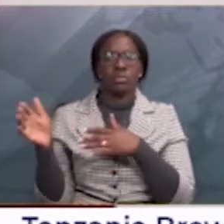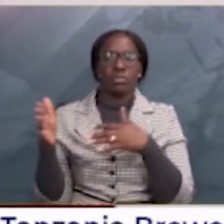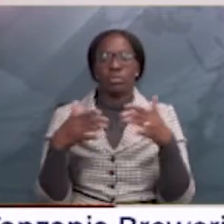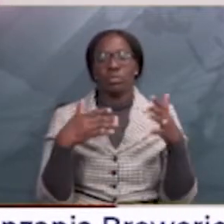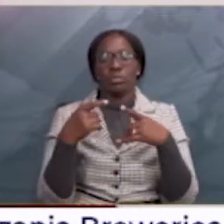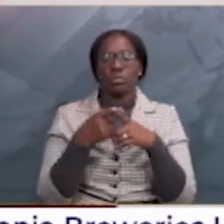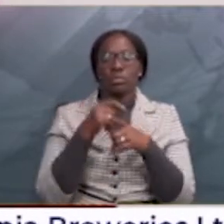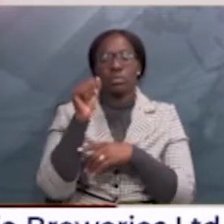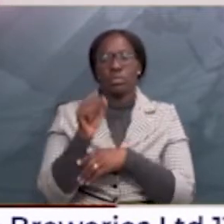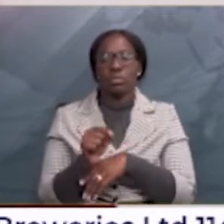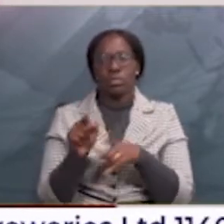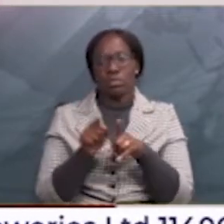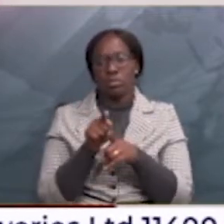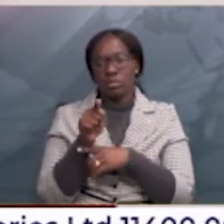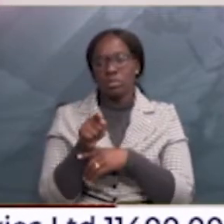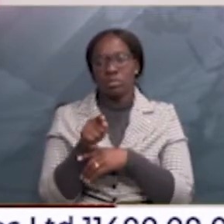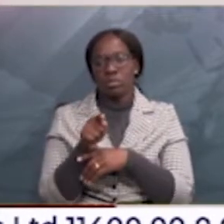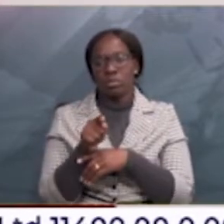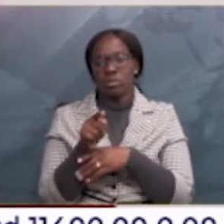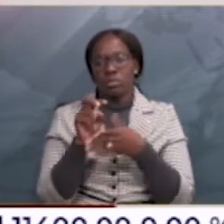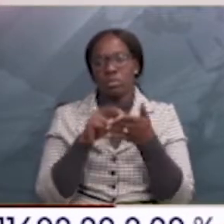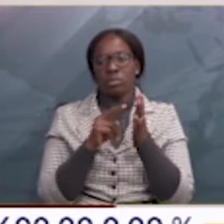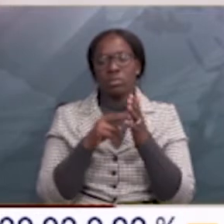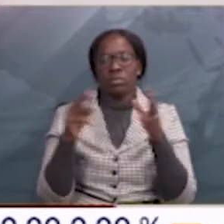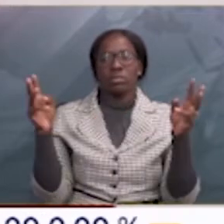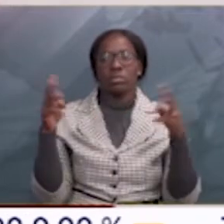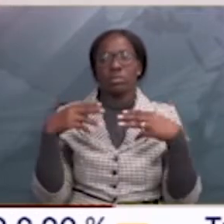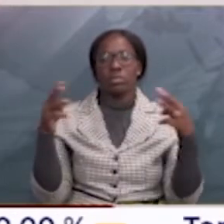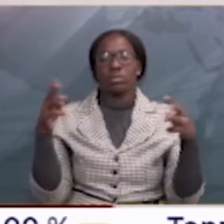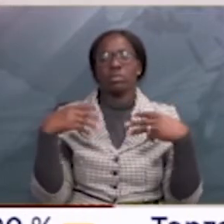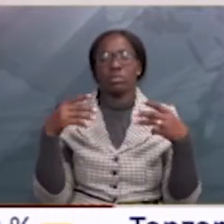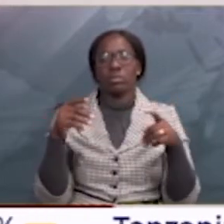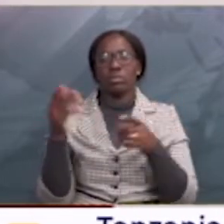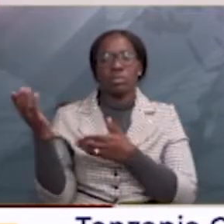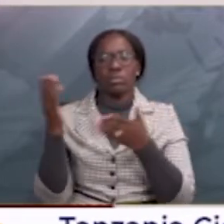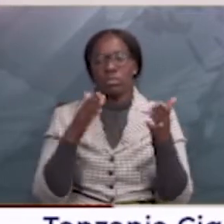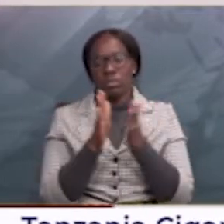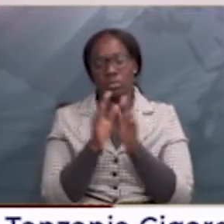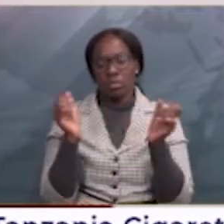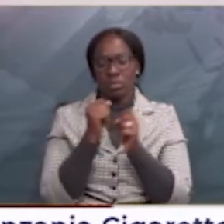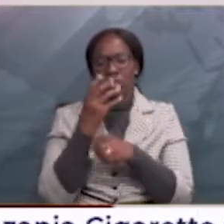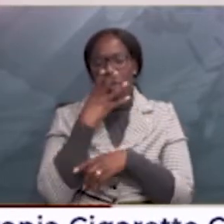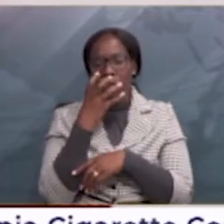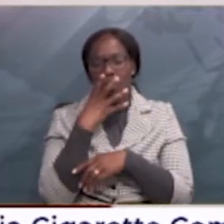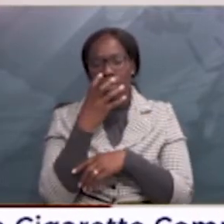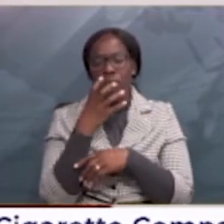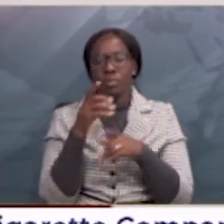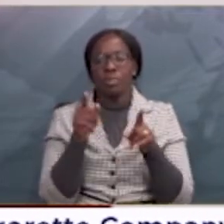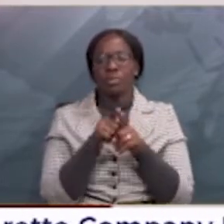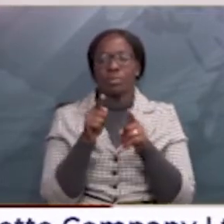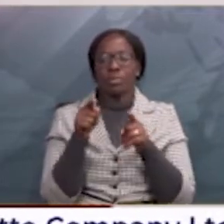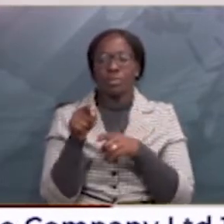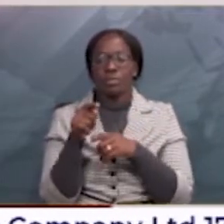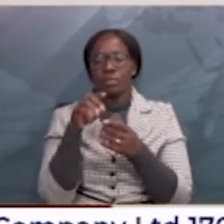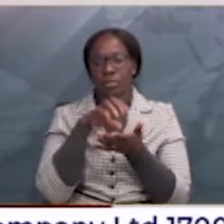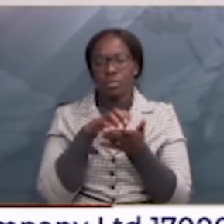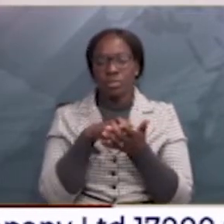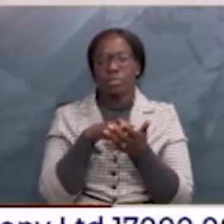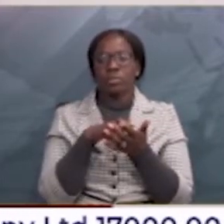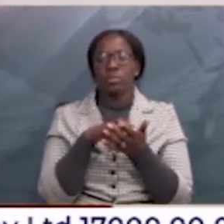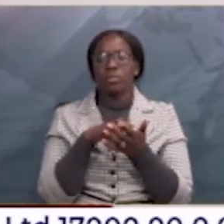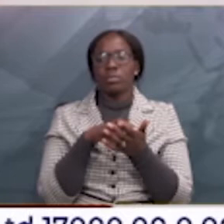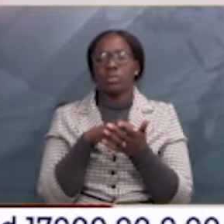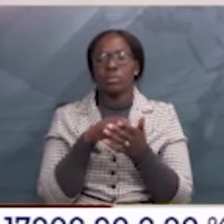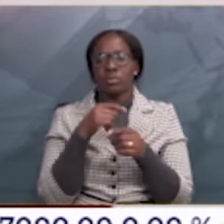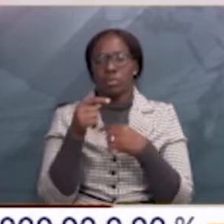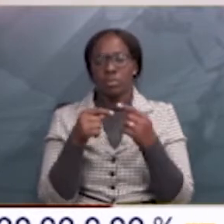south. So these winds, when they blow from the south, they bring with it cold air, and cool and cloudy conditions tend to persist